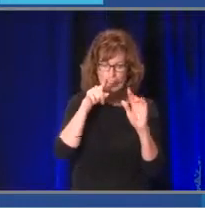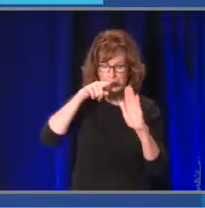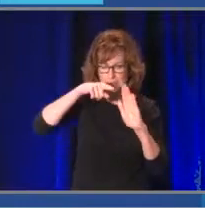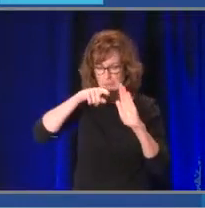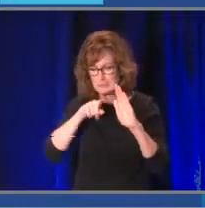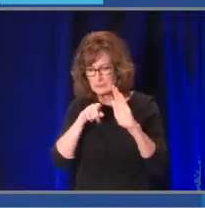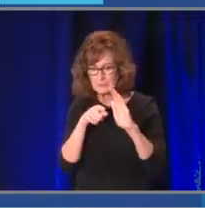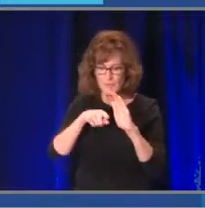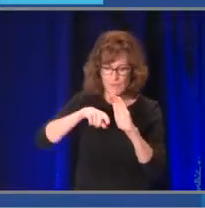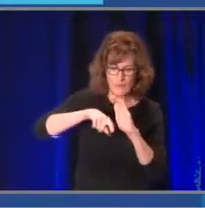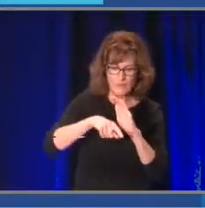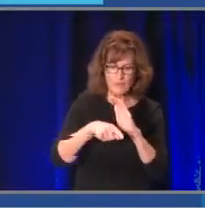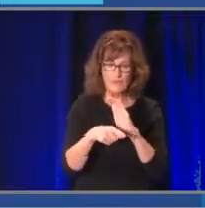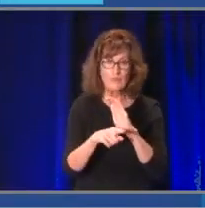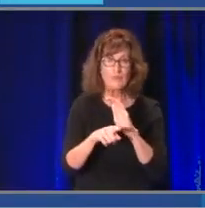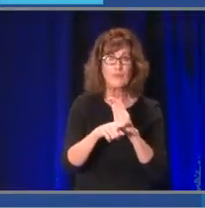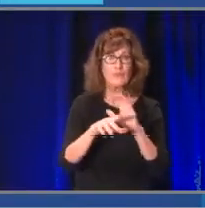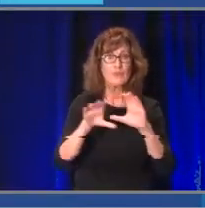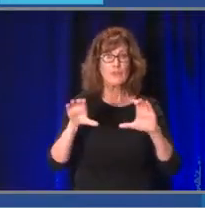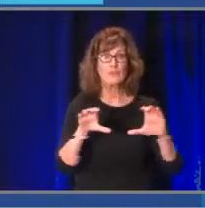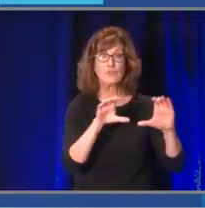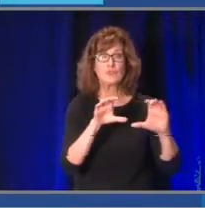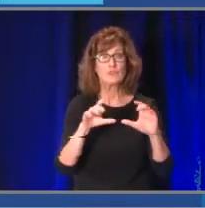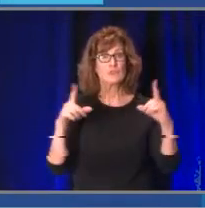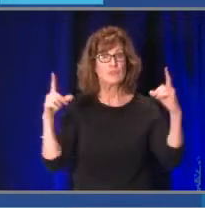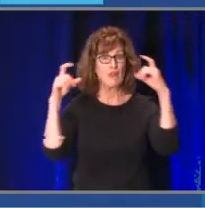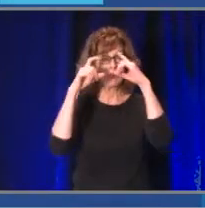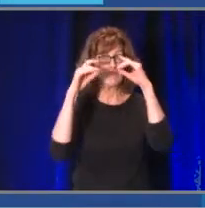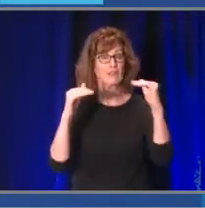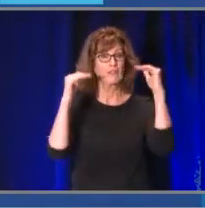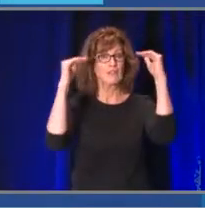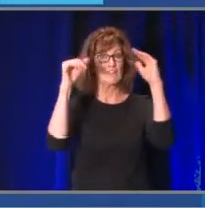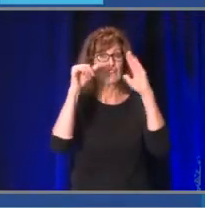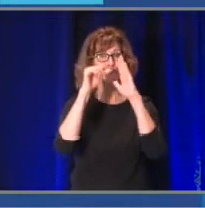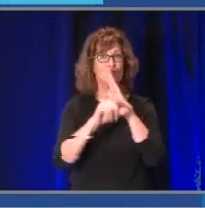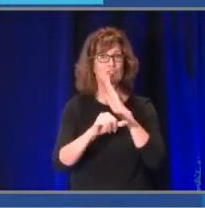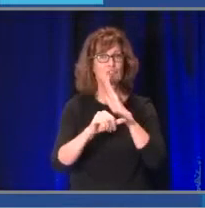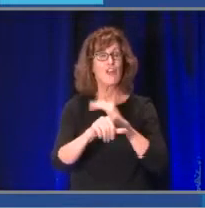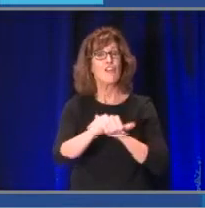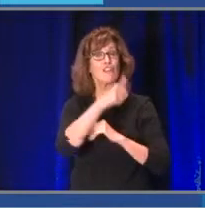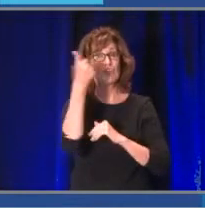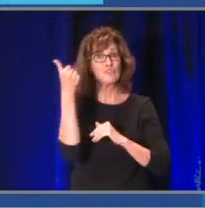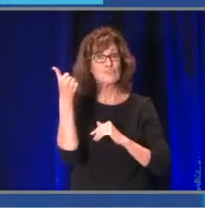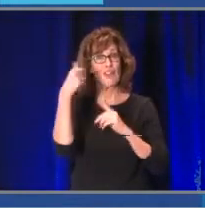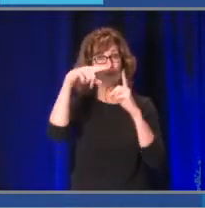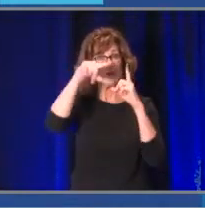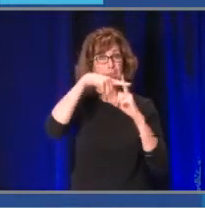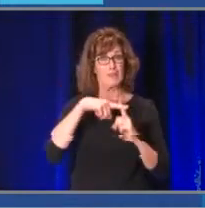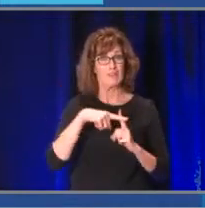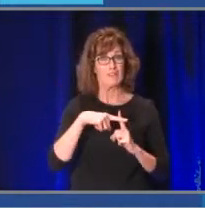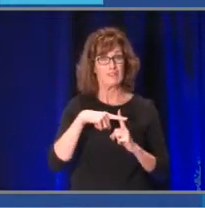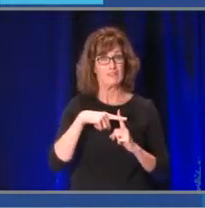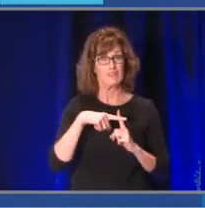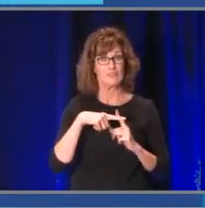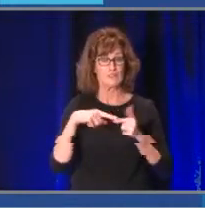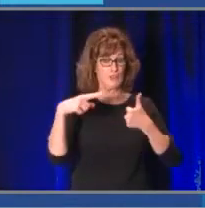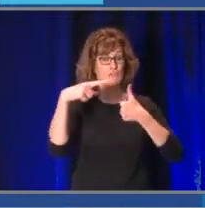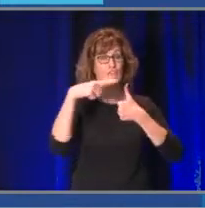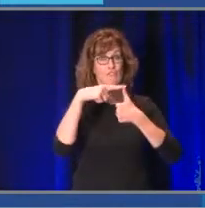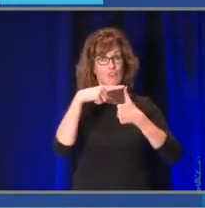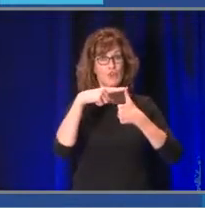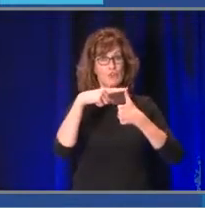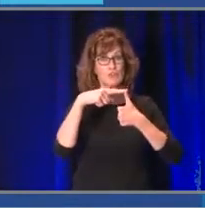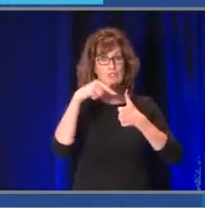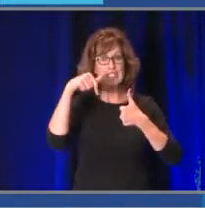perform complex and advanced surgery. And there's some other added benefits. Number one, we now can perform